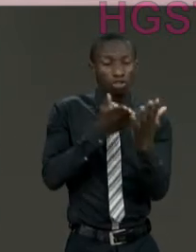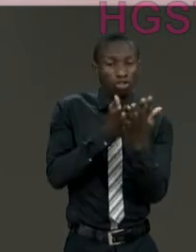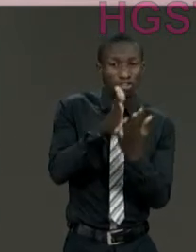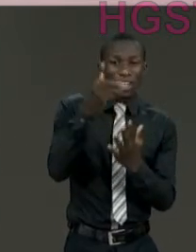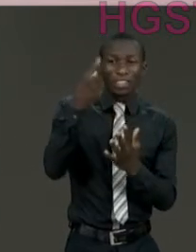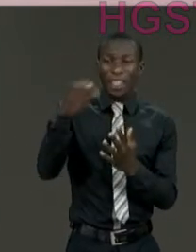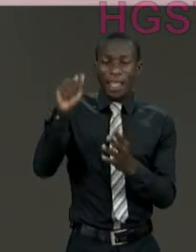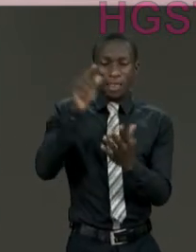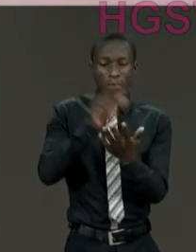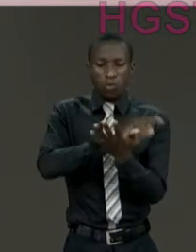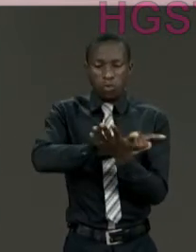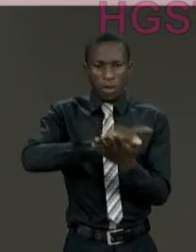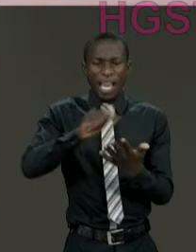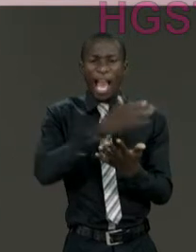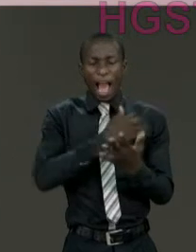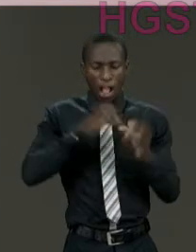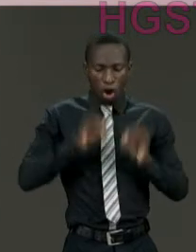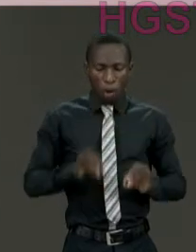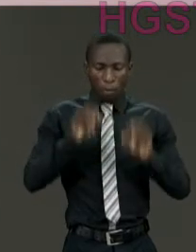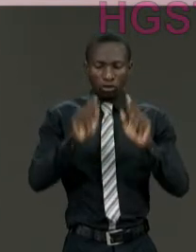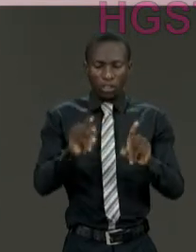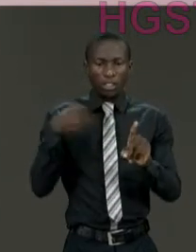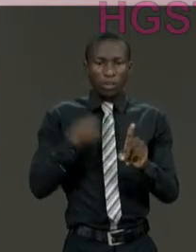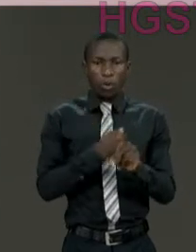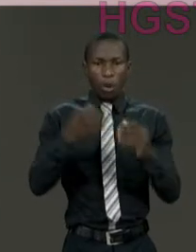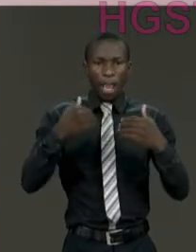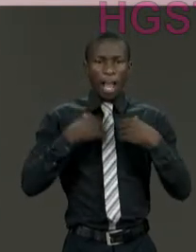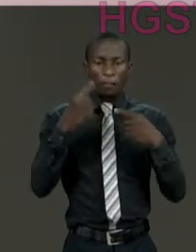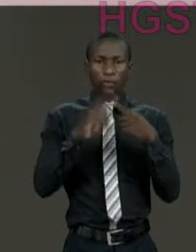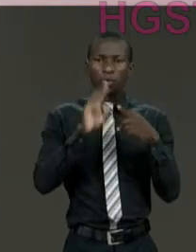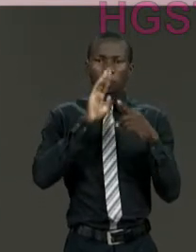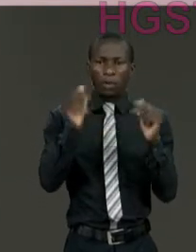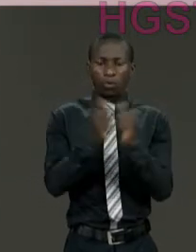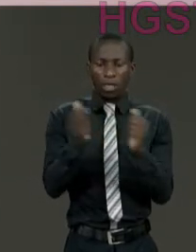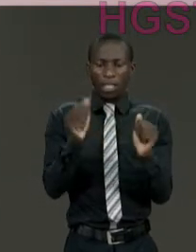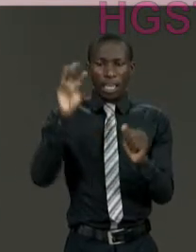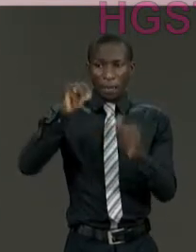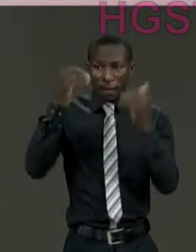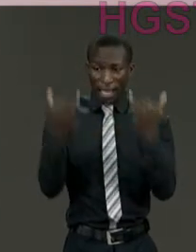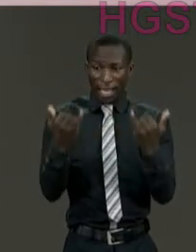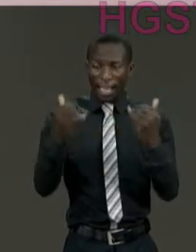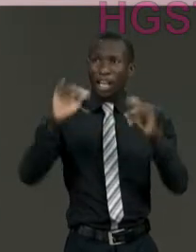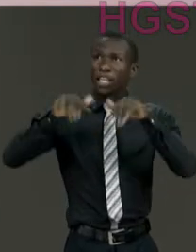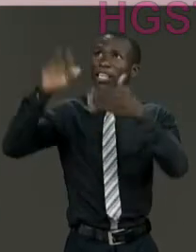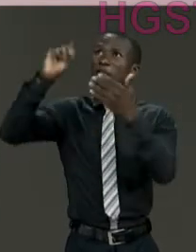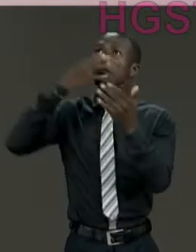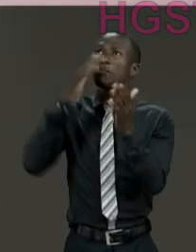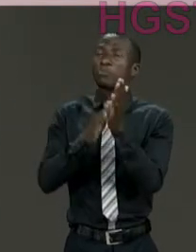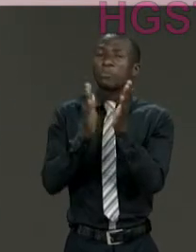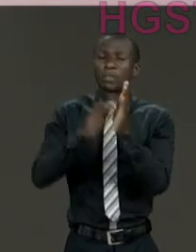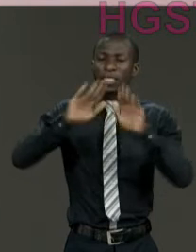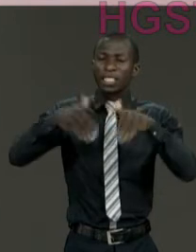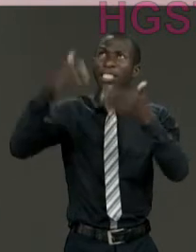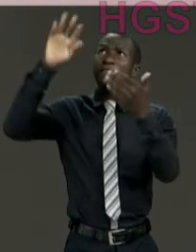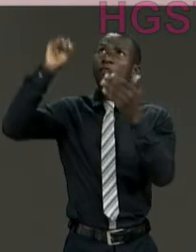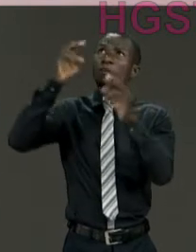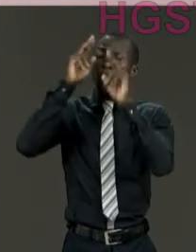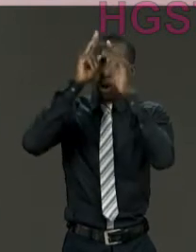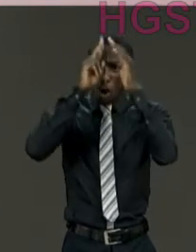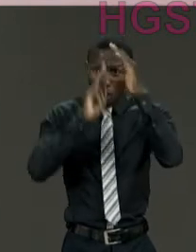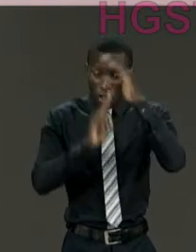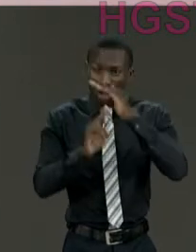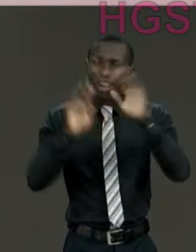and the opportunity we have to be before Him right now. Give Him praise, give Him honor, give Him adoration. Father, we